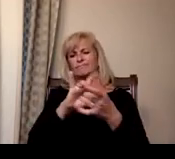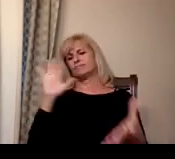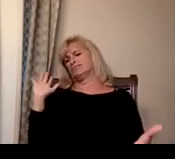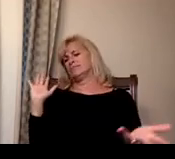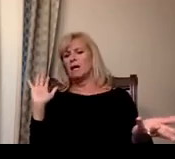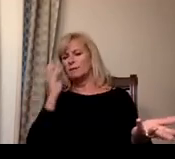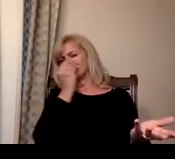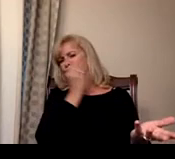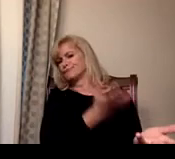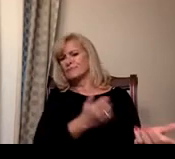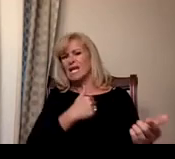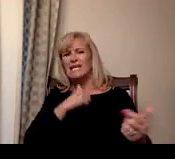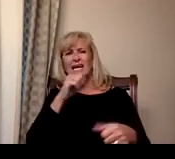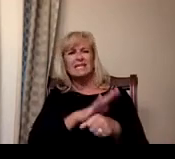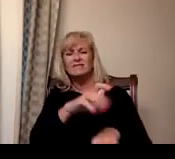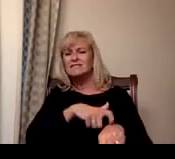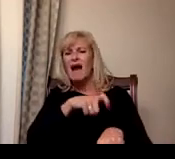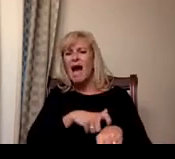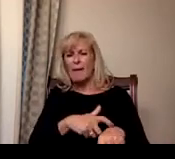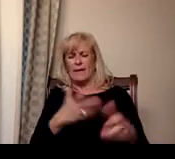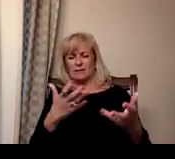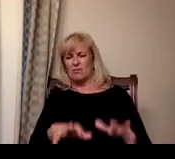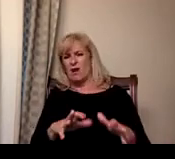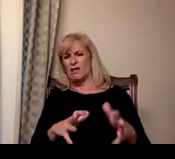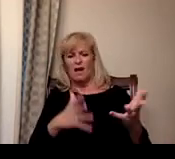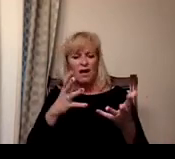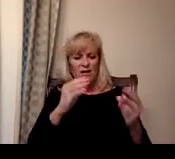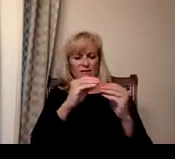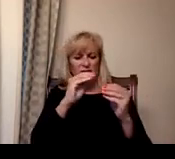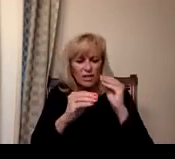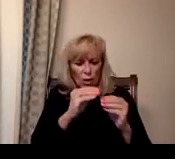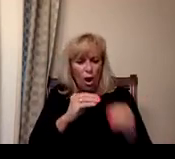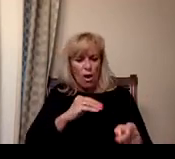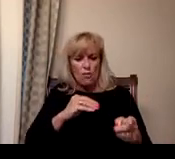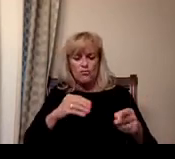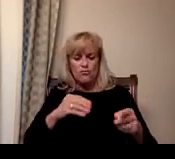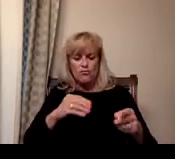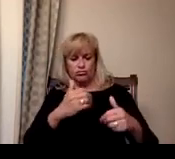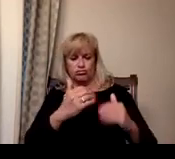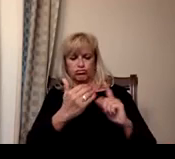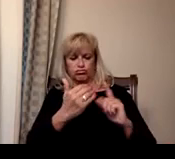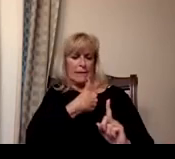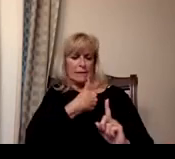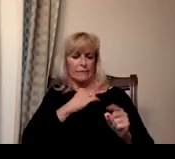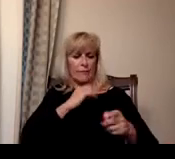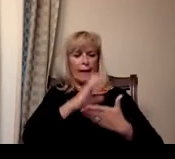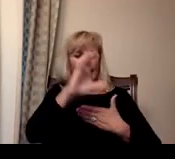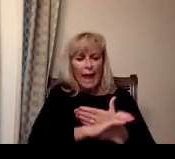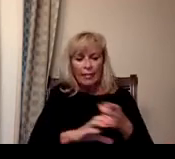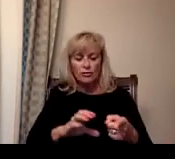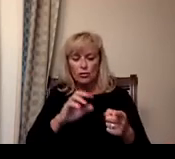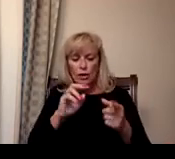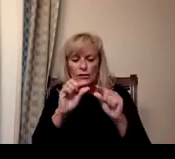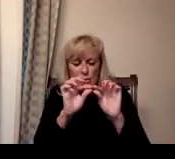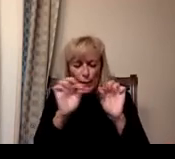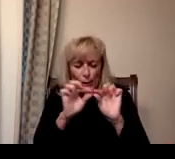Who has time for this? Literally. Do you have time to set reminders on your calendar, read the fine print?